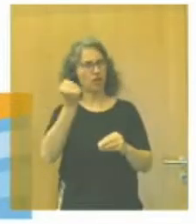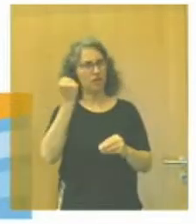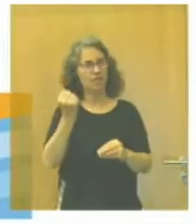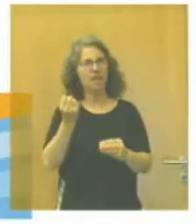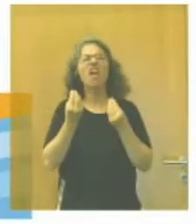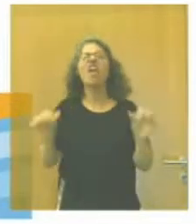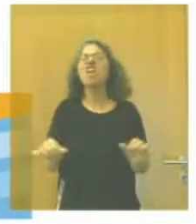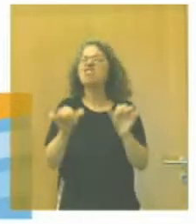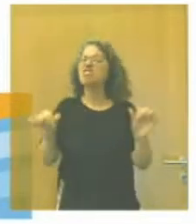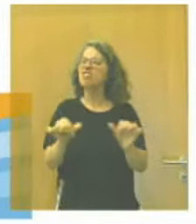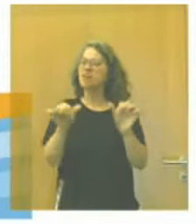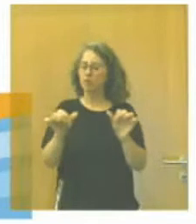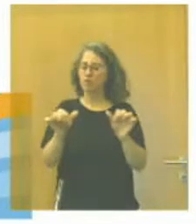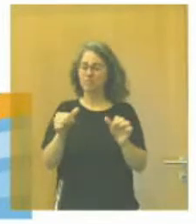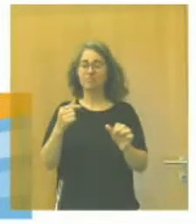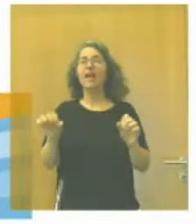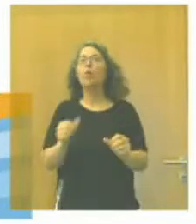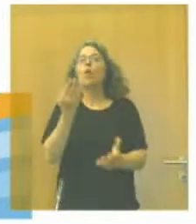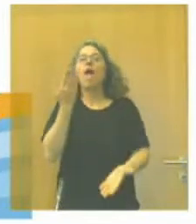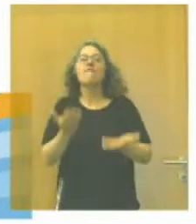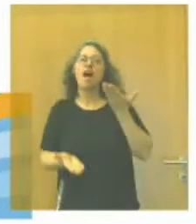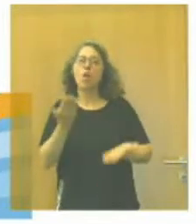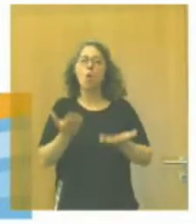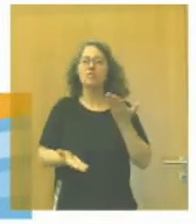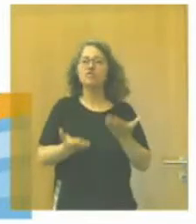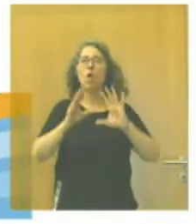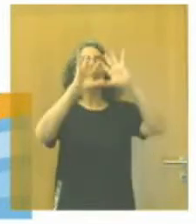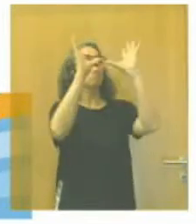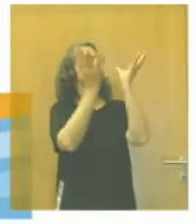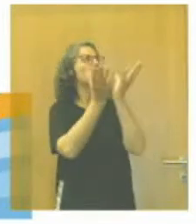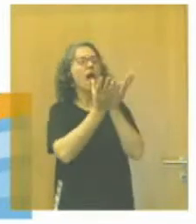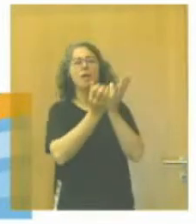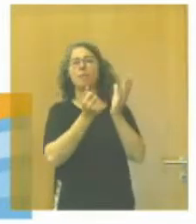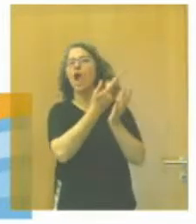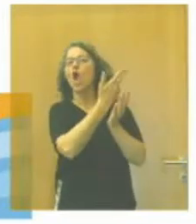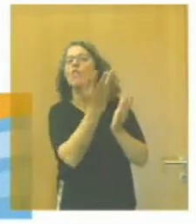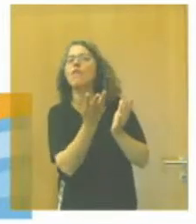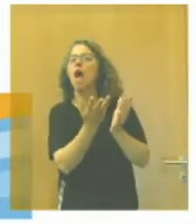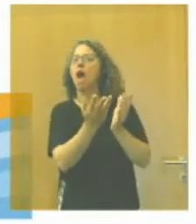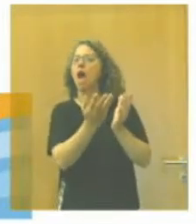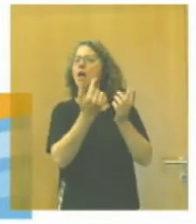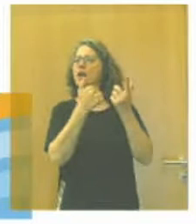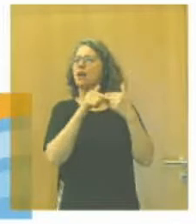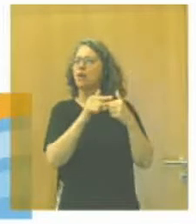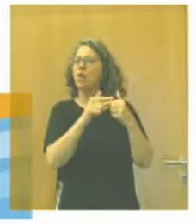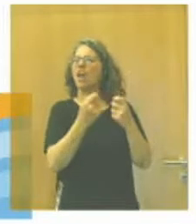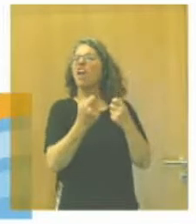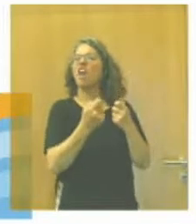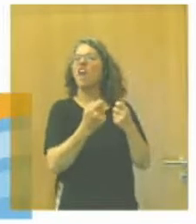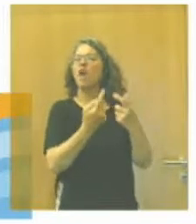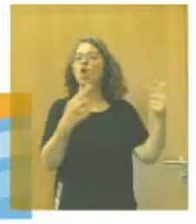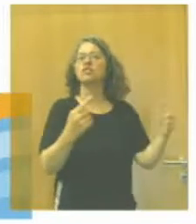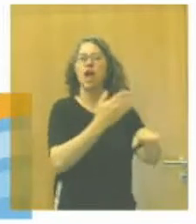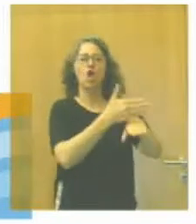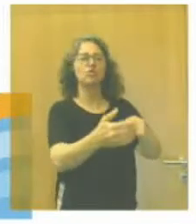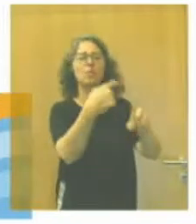economic evaluation to quantify the return on investment. So this is a standard sort of economic financial term